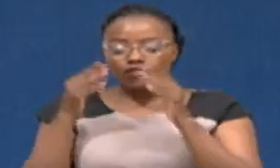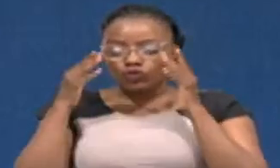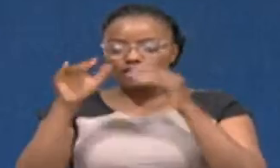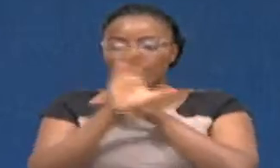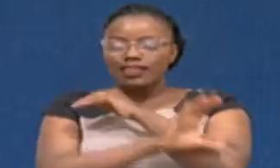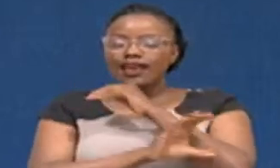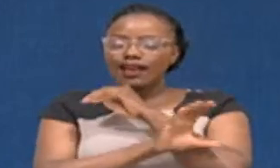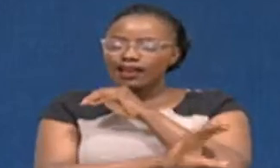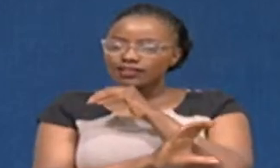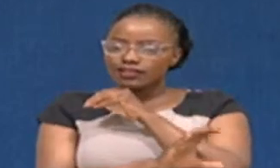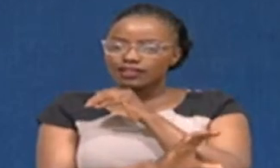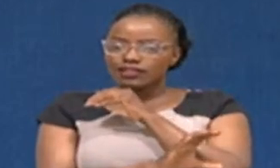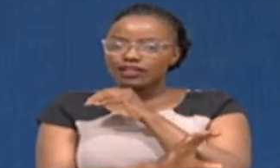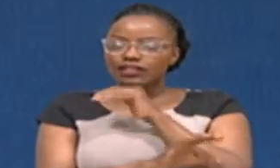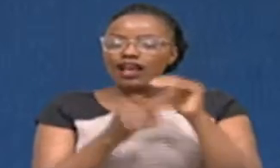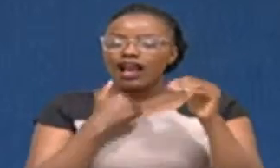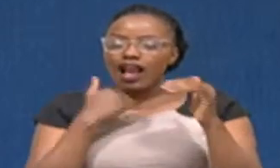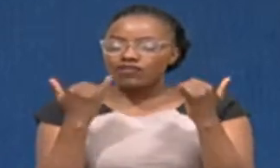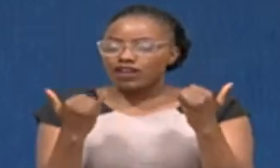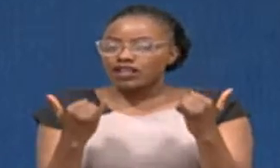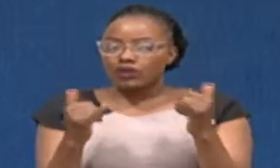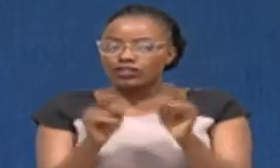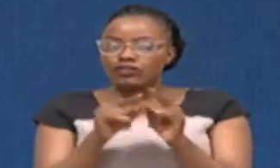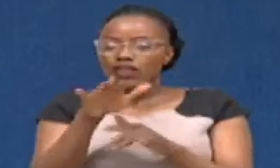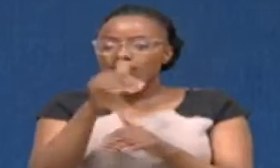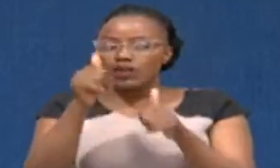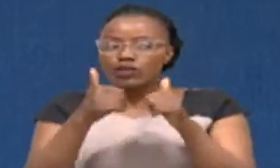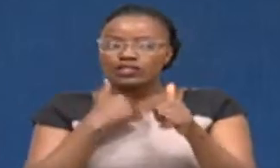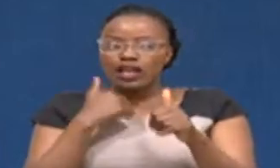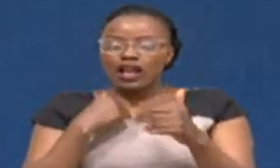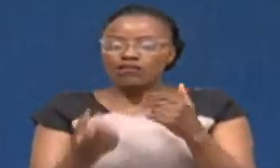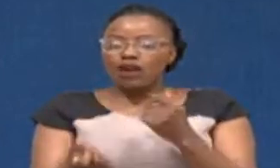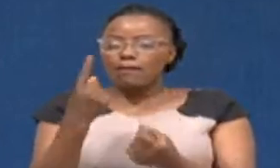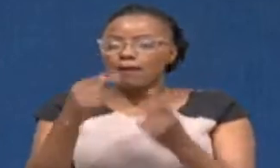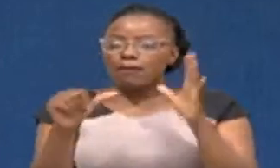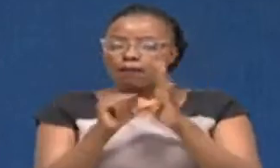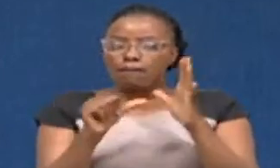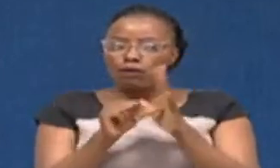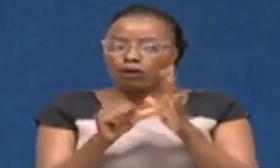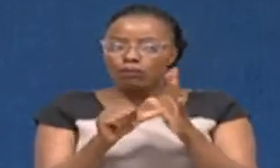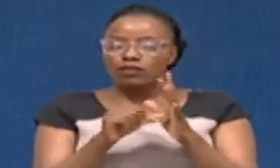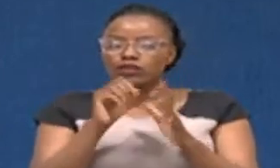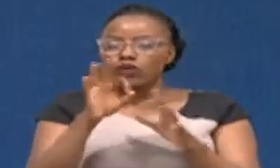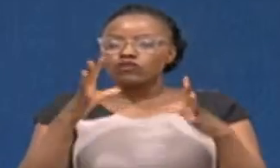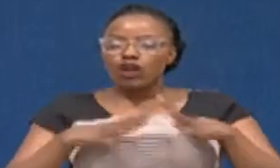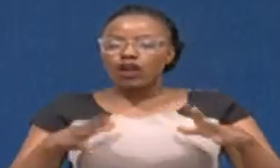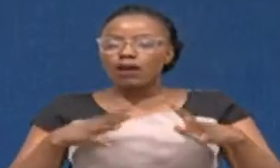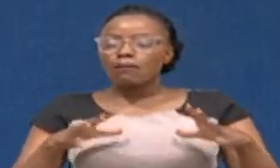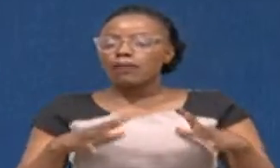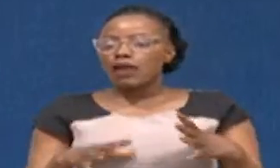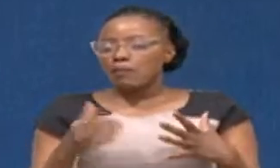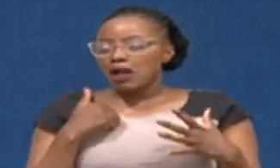country. There are now areas that are emerging, problems of people